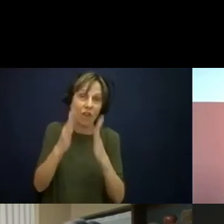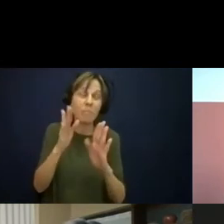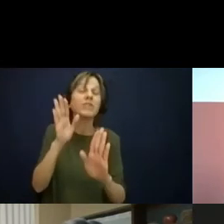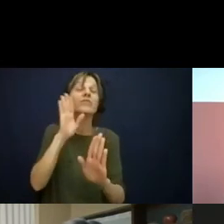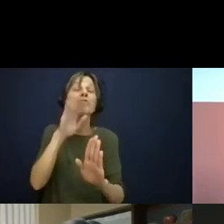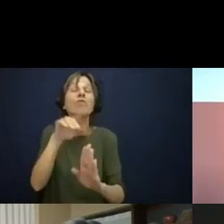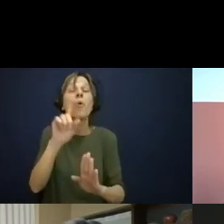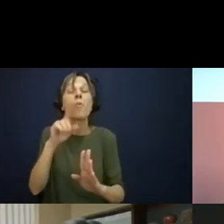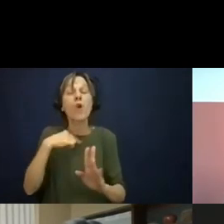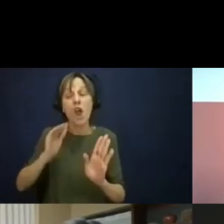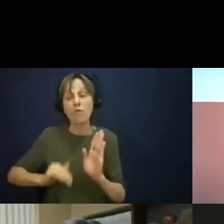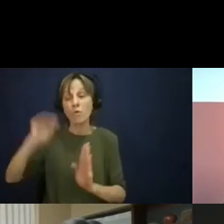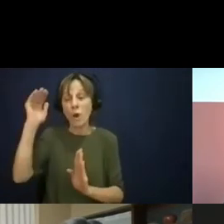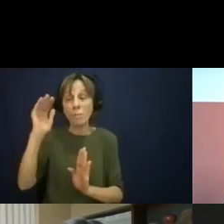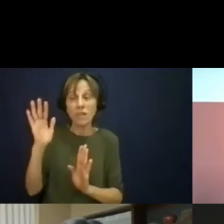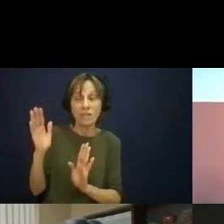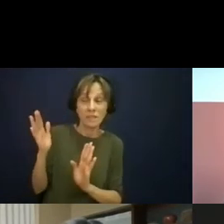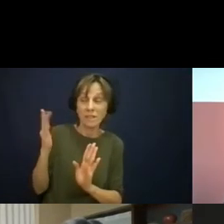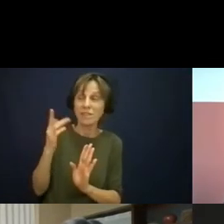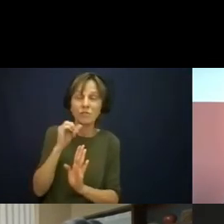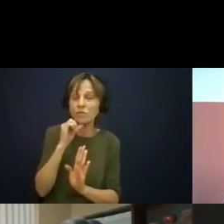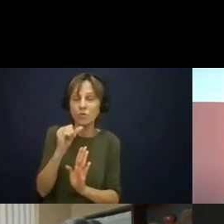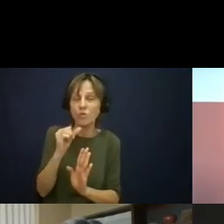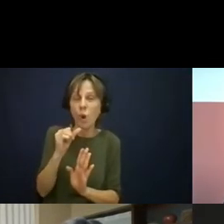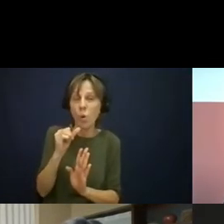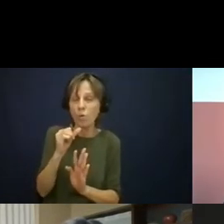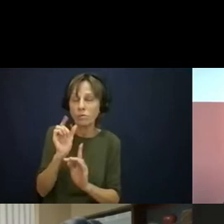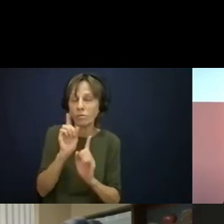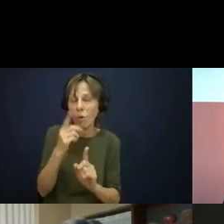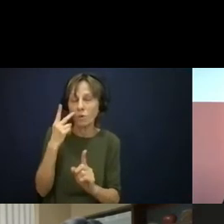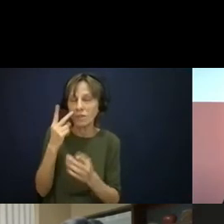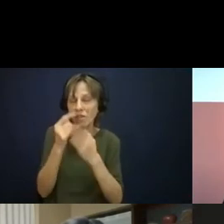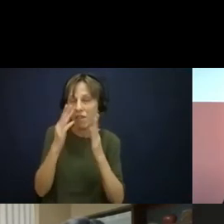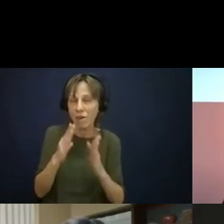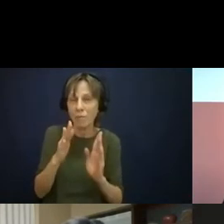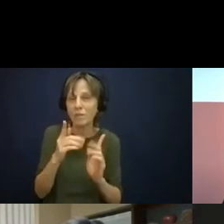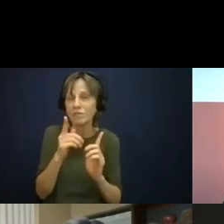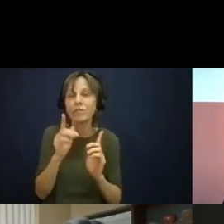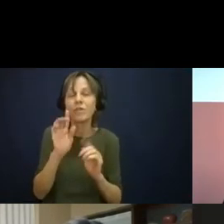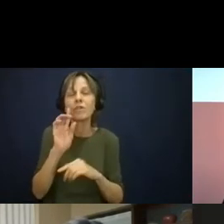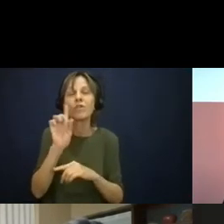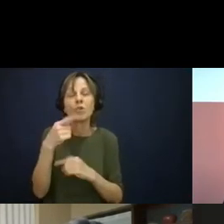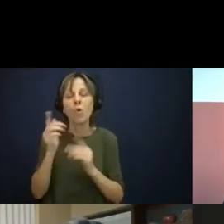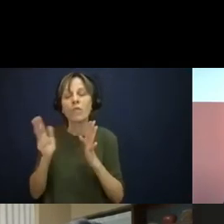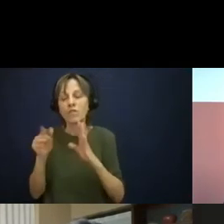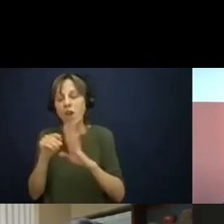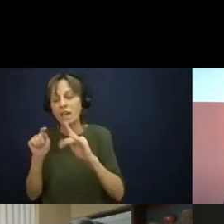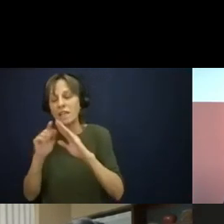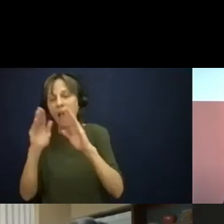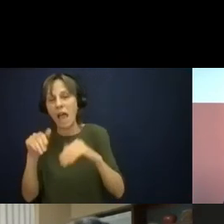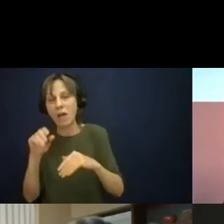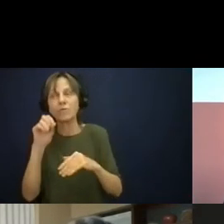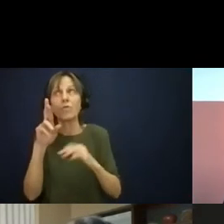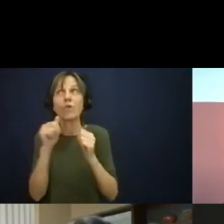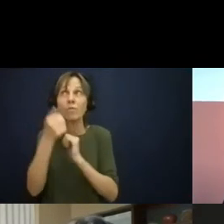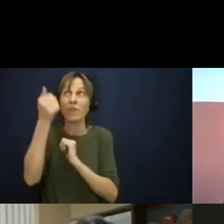the house and you talk about it with God. And even today, me and my mother laugh about it. I'm like, Mom, you were supposed to get me a